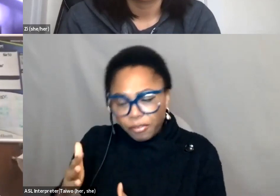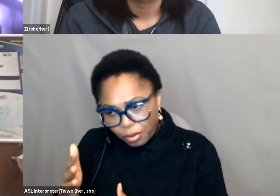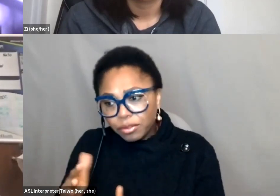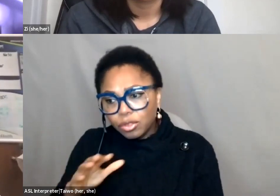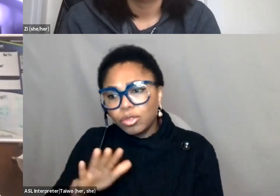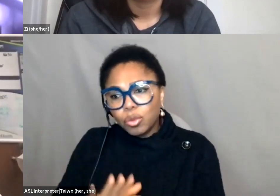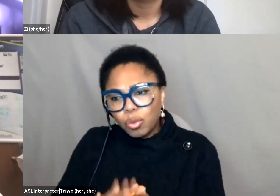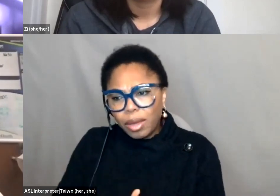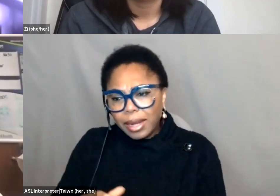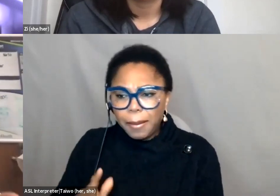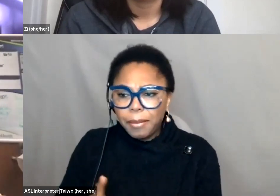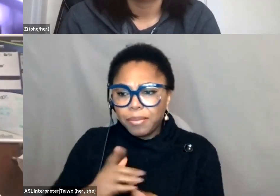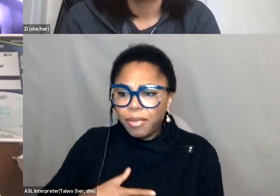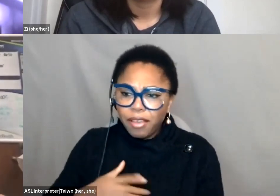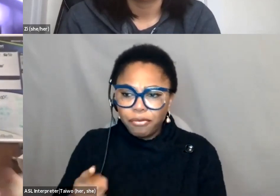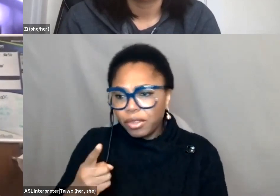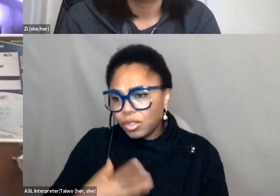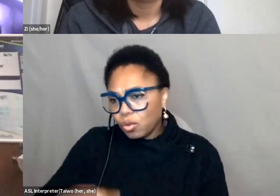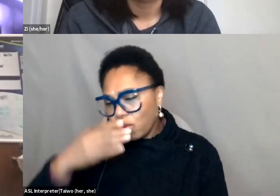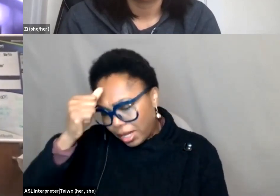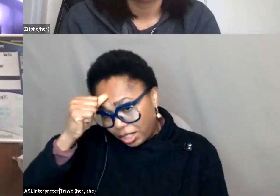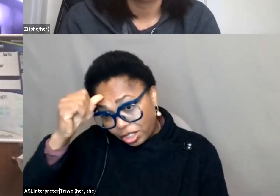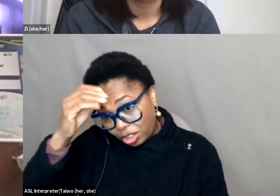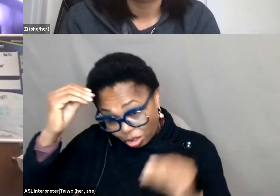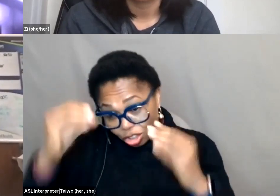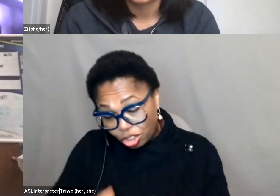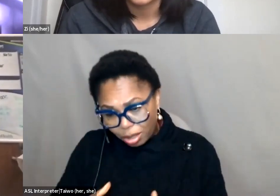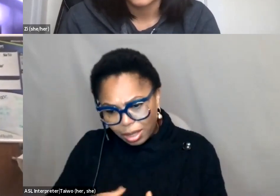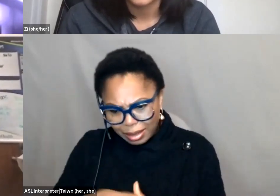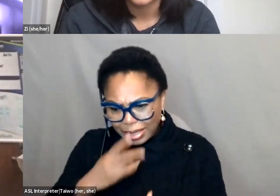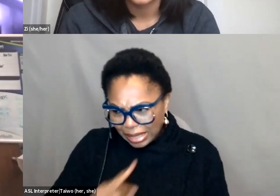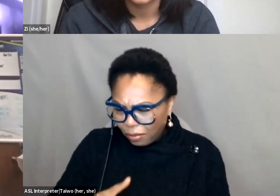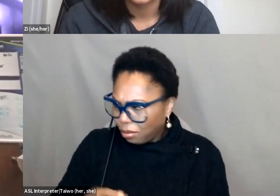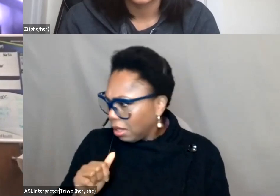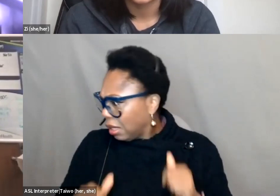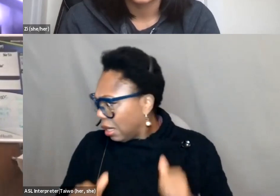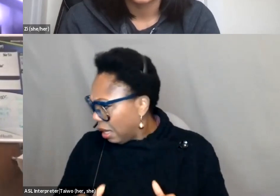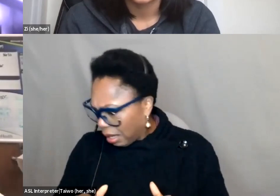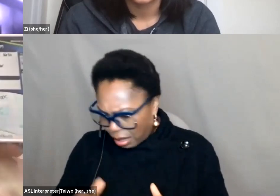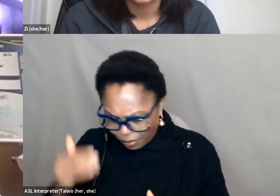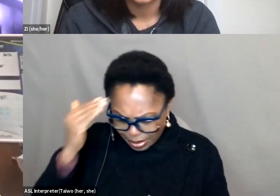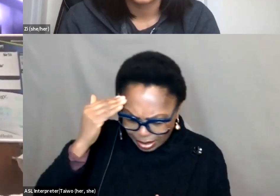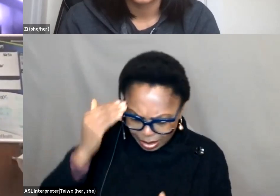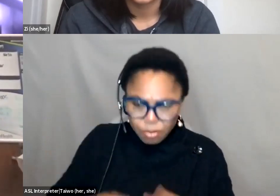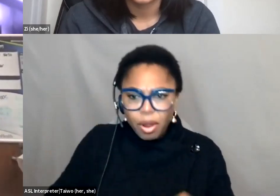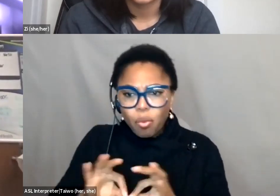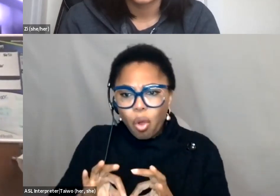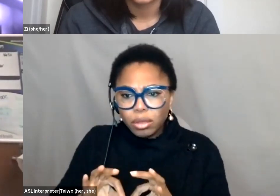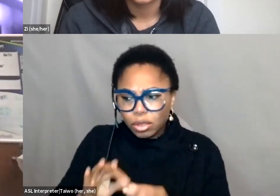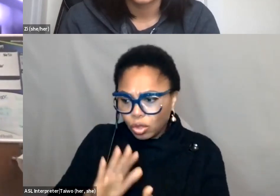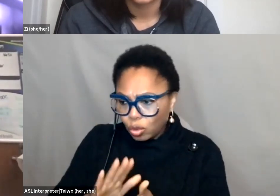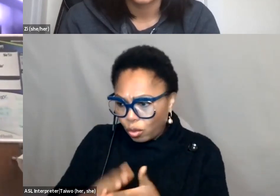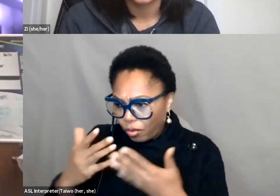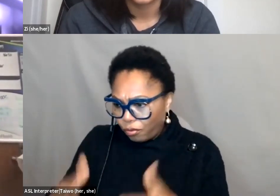teacher. I was also seven when I began to doubt my sanity and my worth. The school day was over,